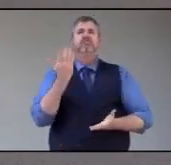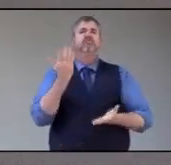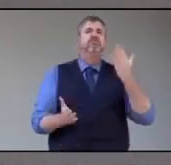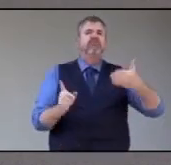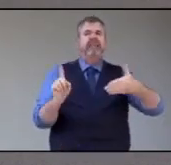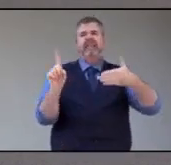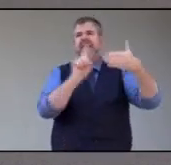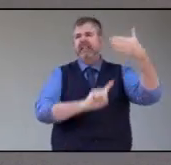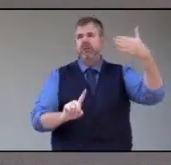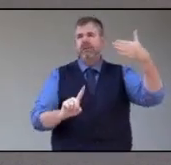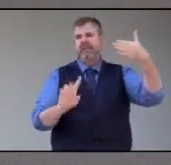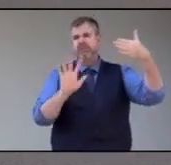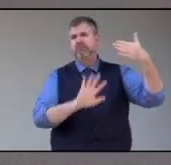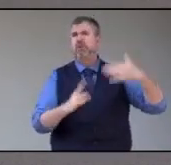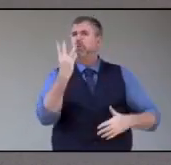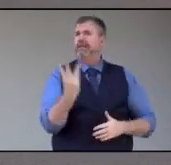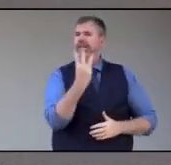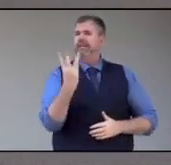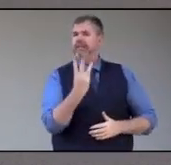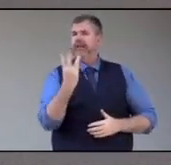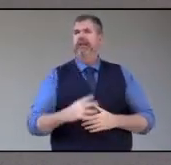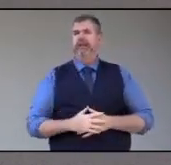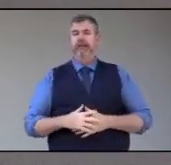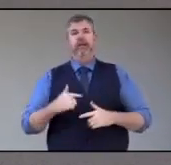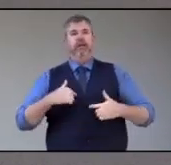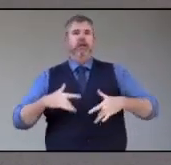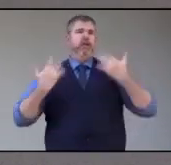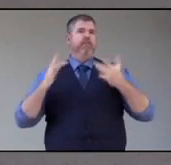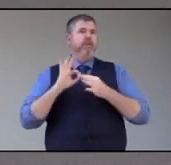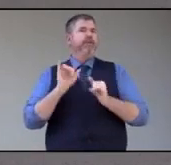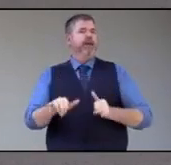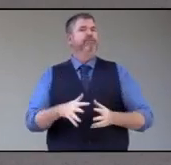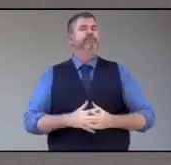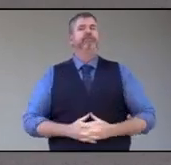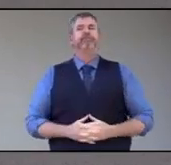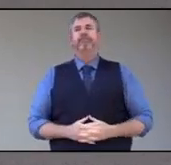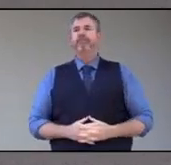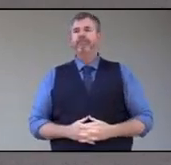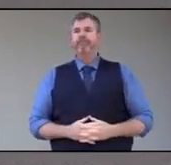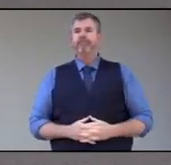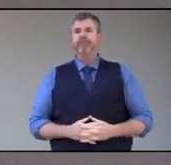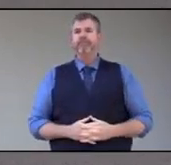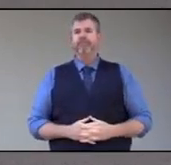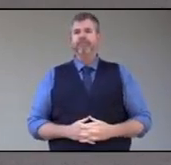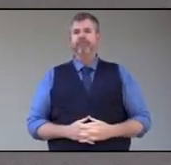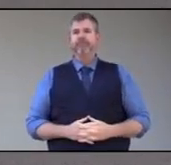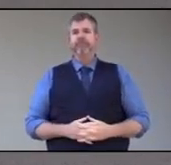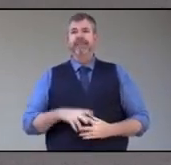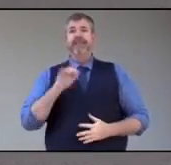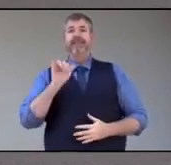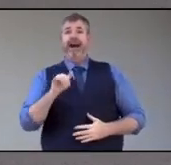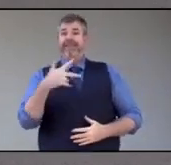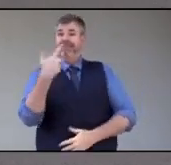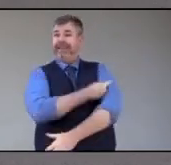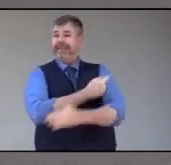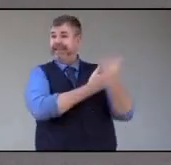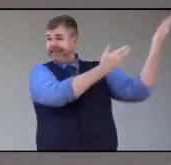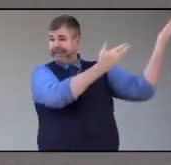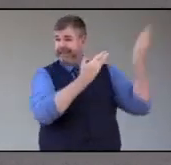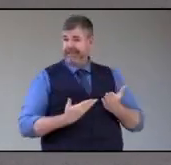we're very, very happy about that. As the vaccines come in on a weekly basis, we'll be able to